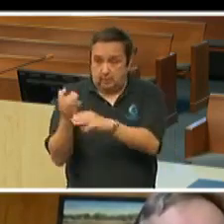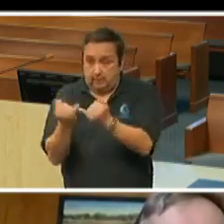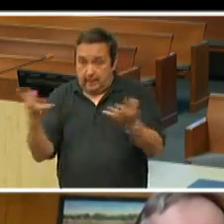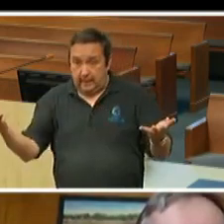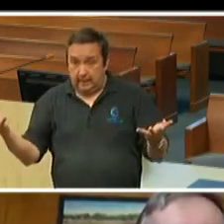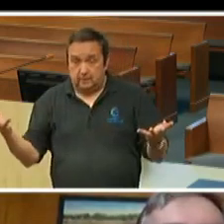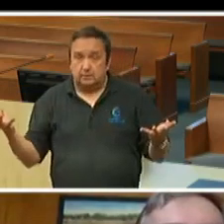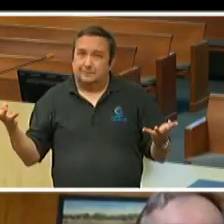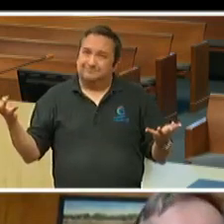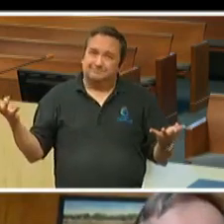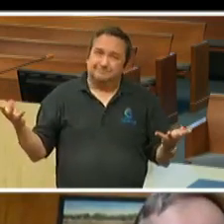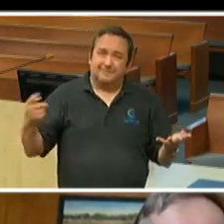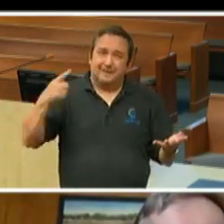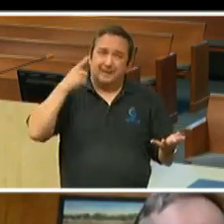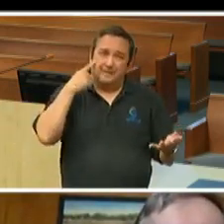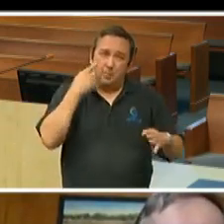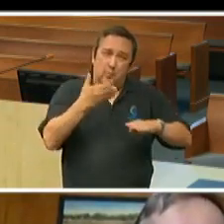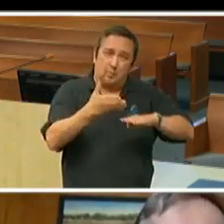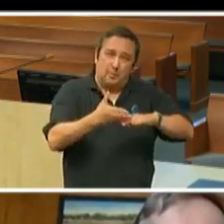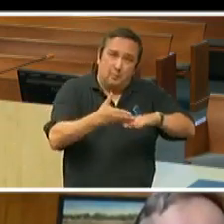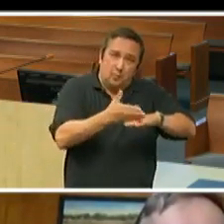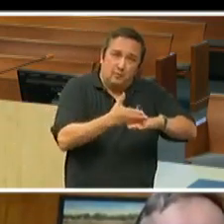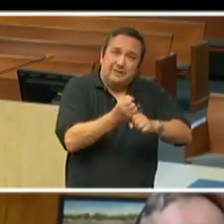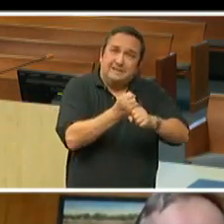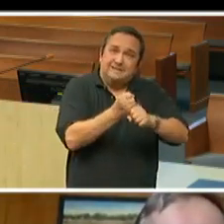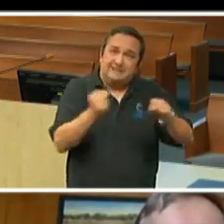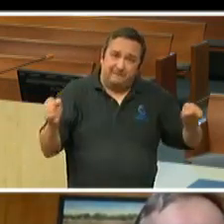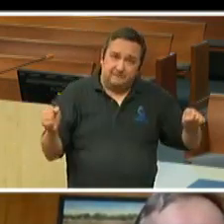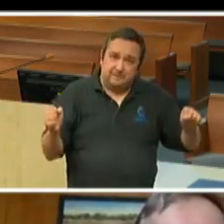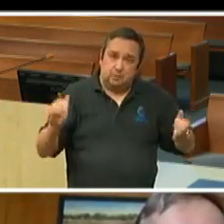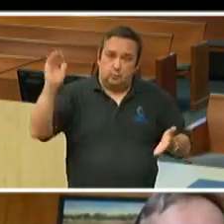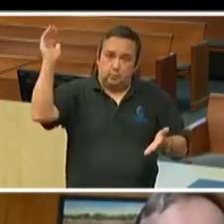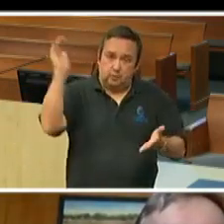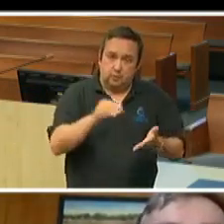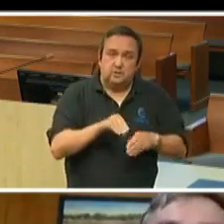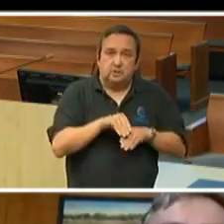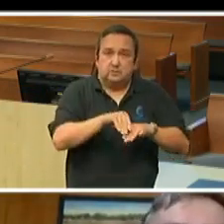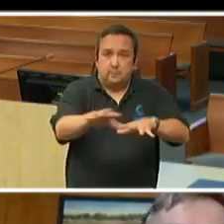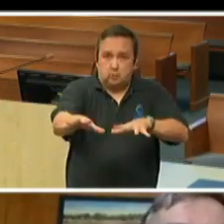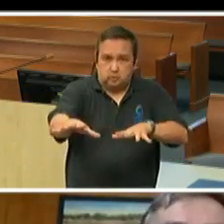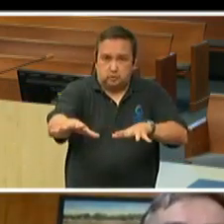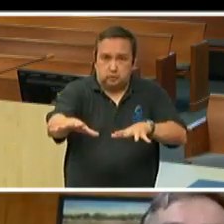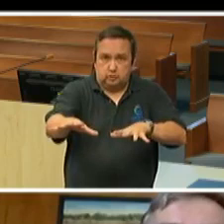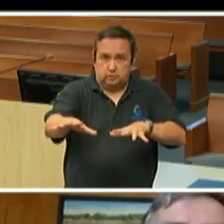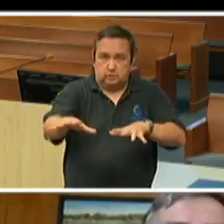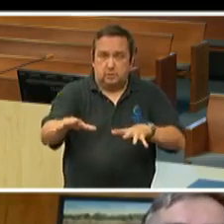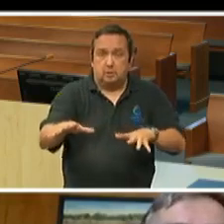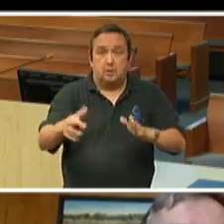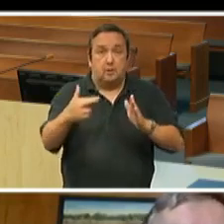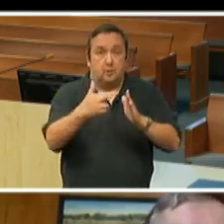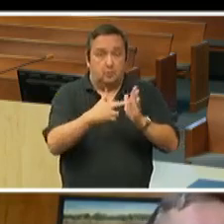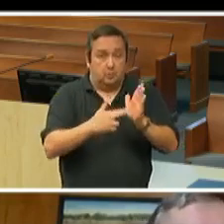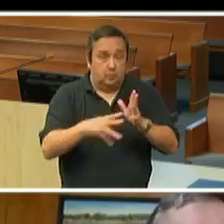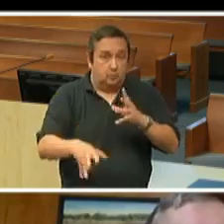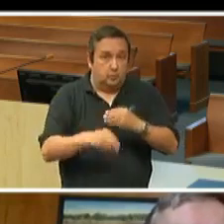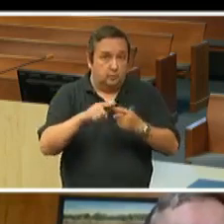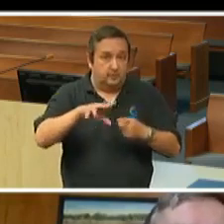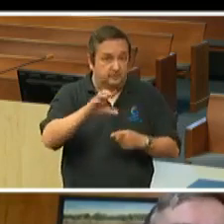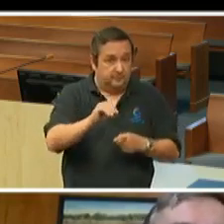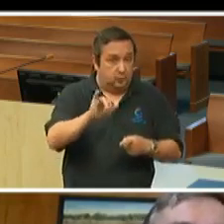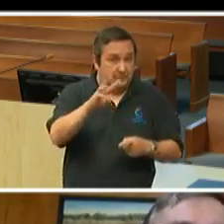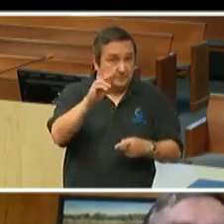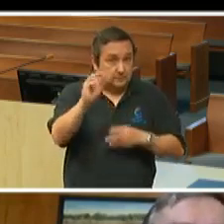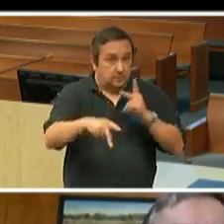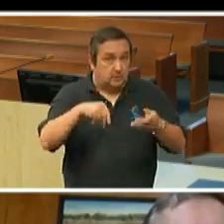net, we're improving safety. We're reducing exposure. That rule doesn't apply to 50 or 60 people in line. We've